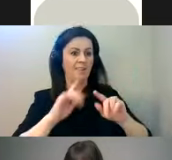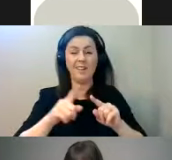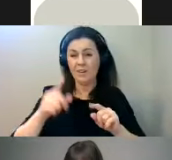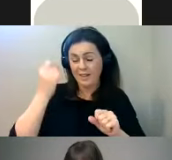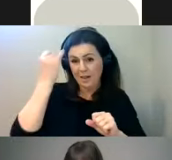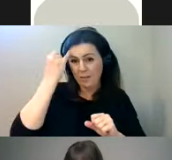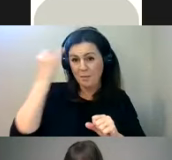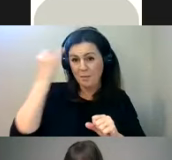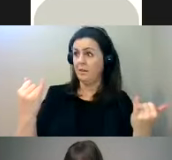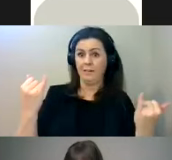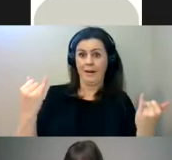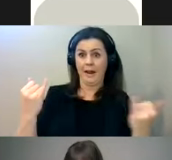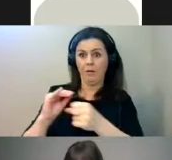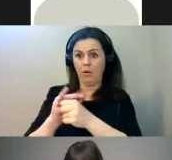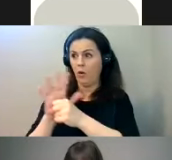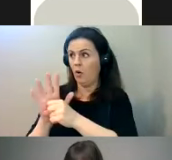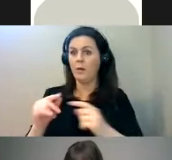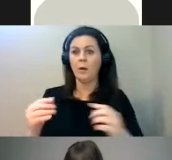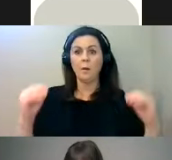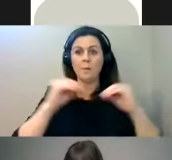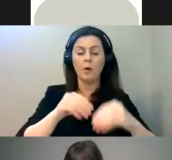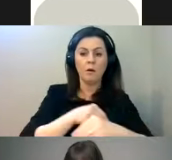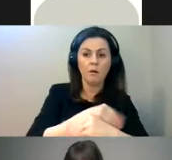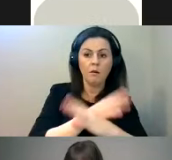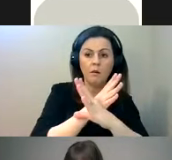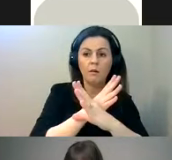digital, video, or telephone